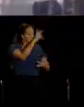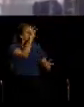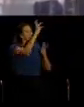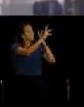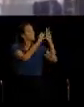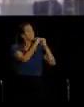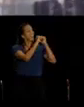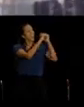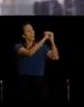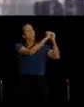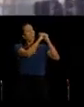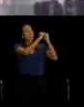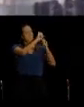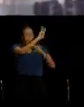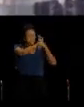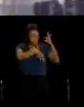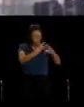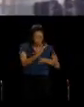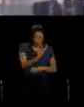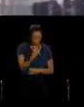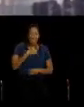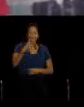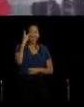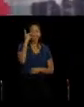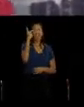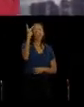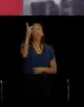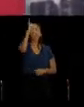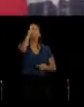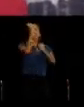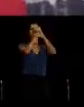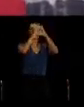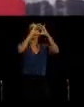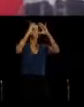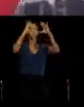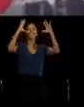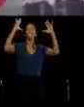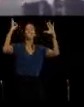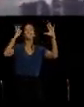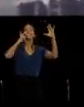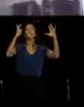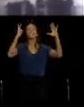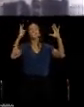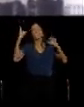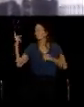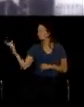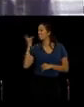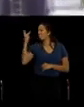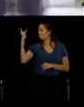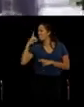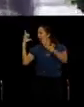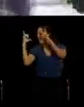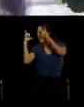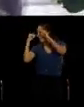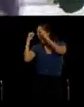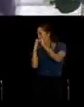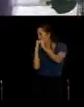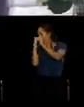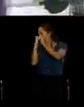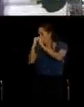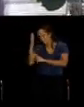I see, to a world we close our eyes to see. We close